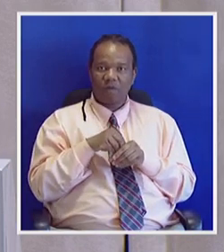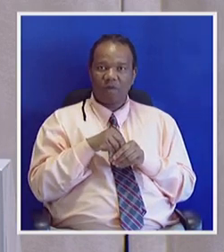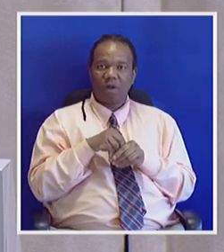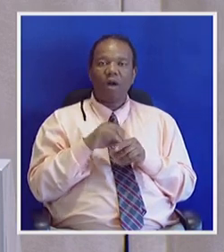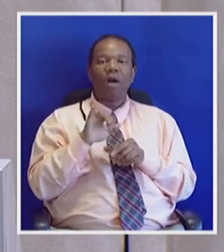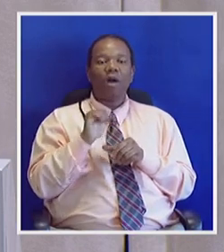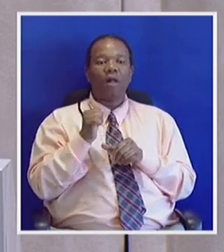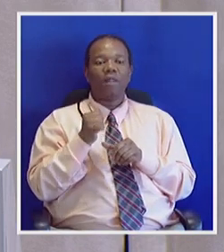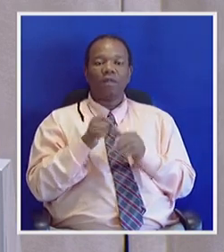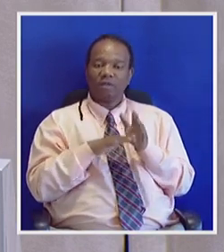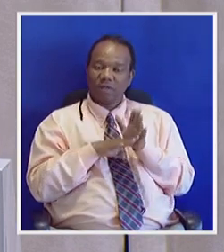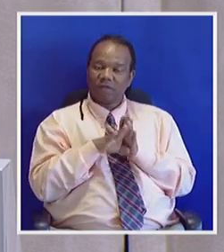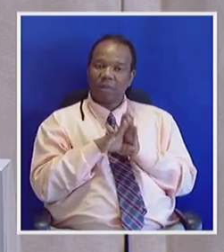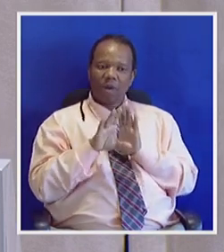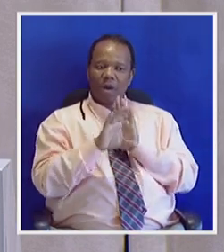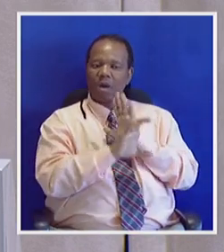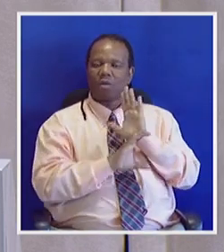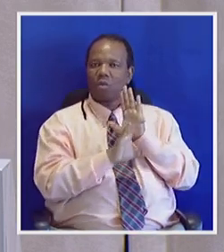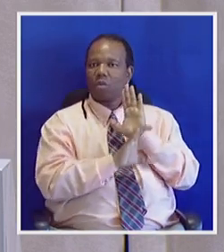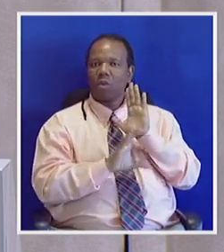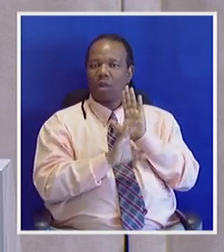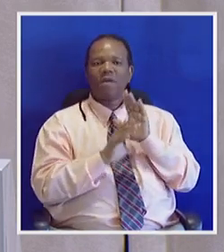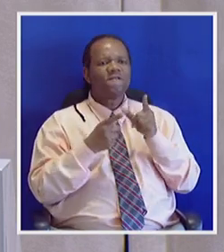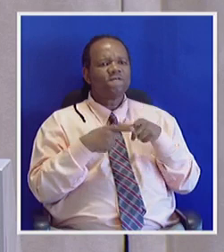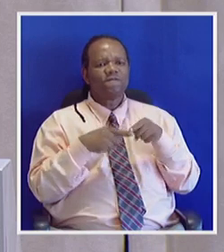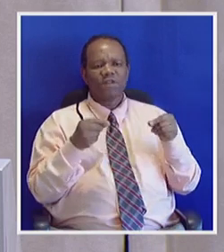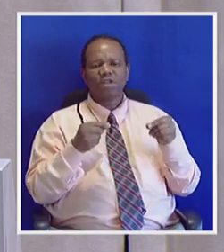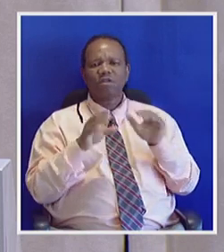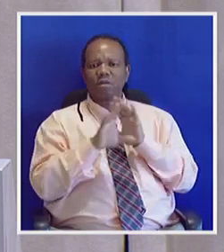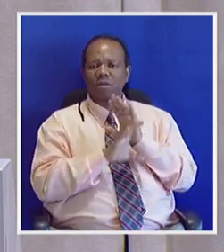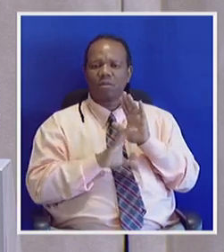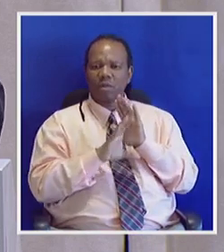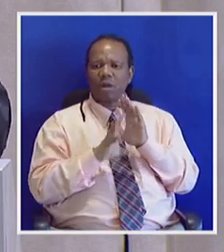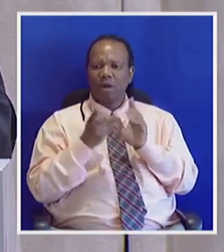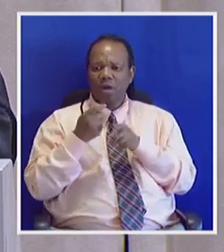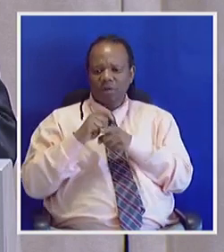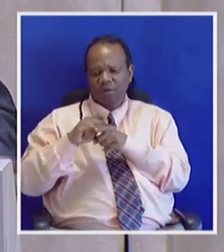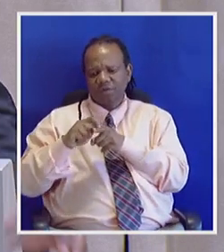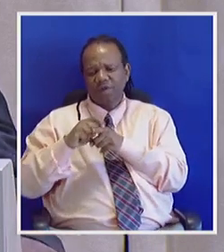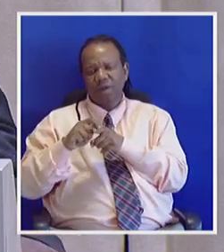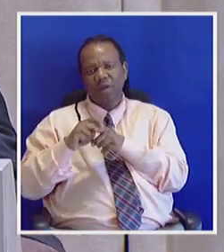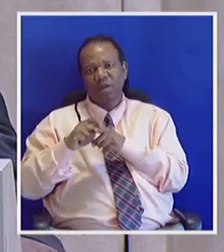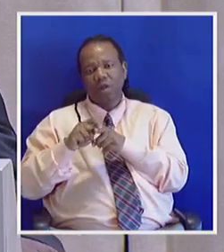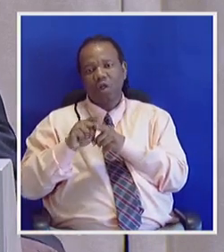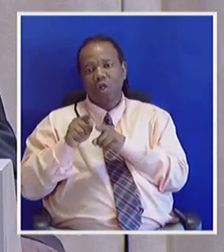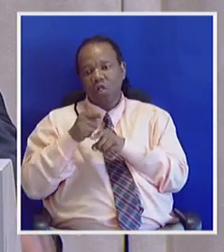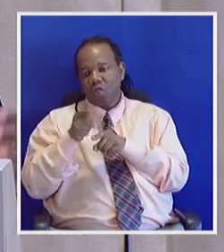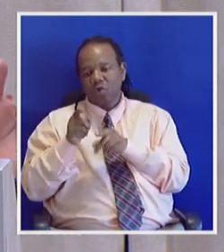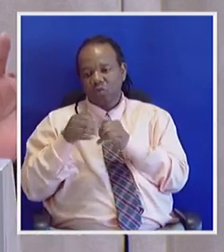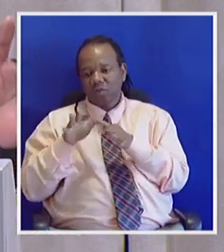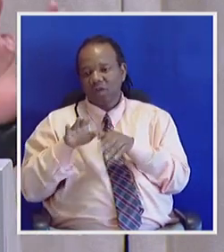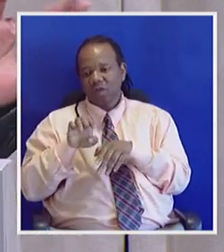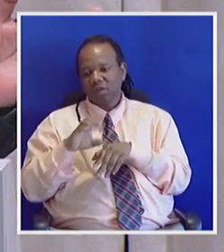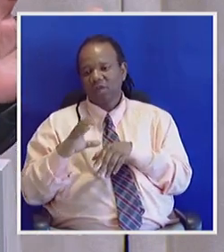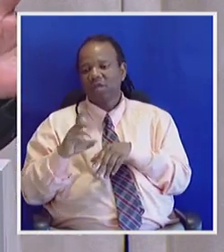a curriculum. Now, a curriculum has been developed to give training to people who want to get into this. And